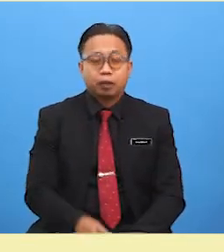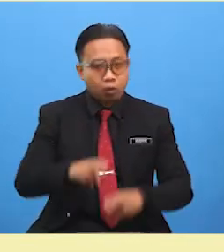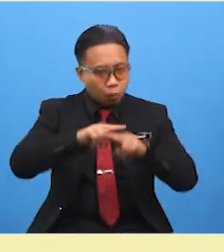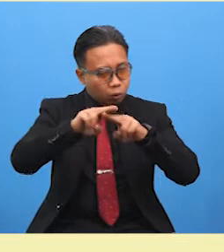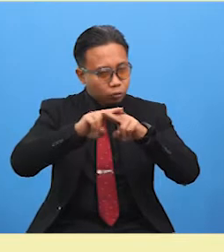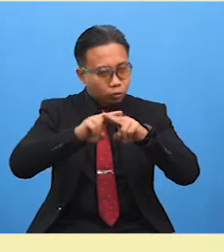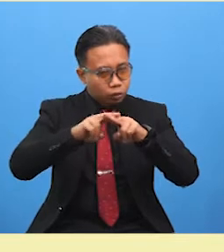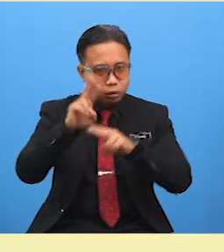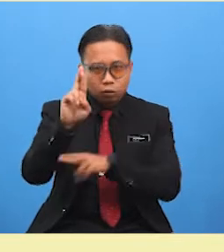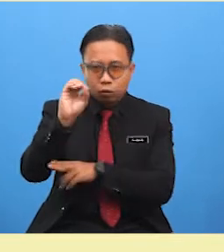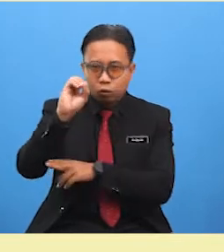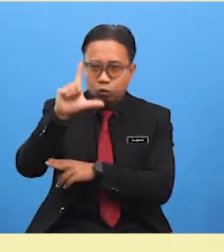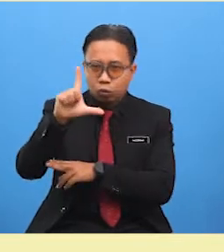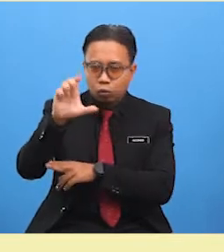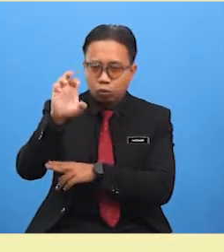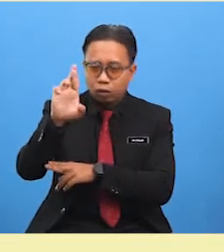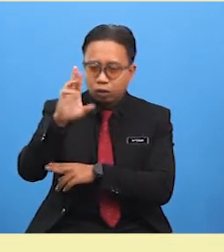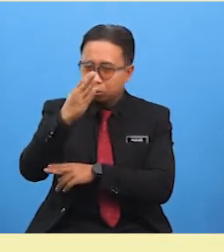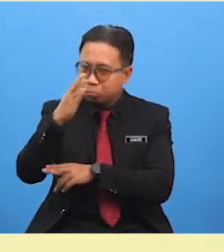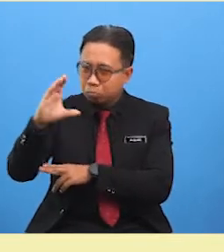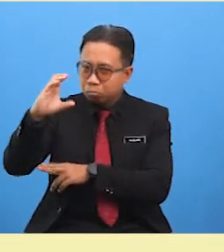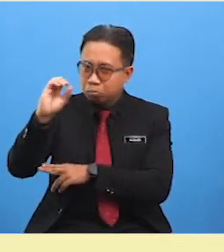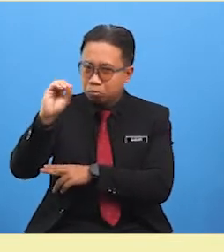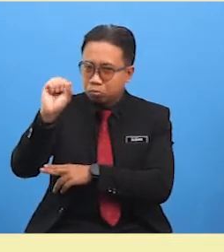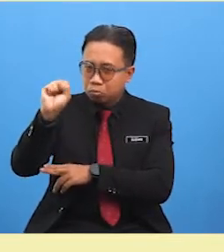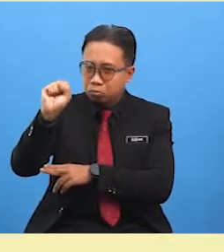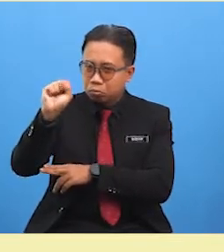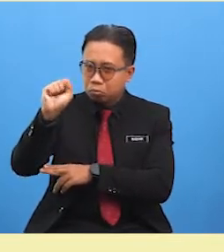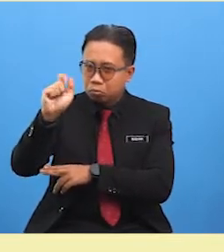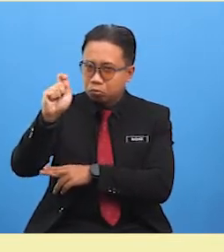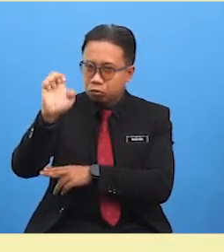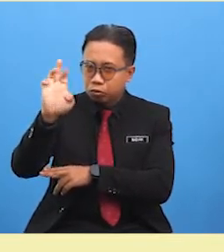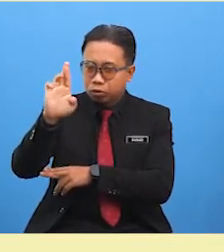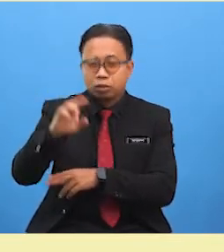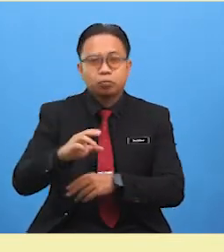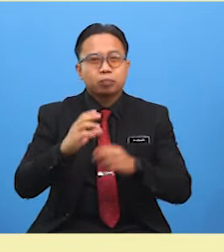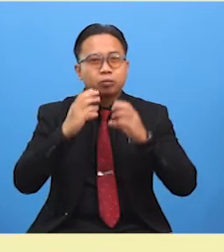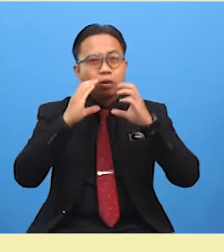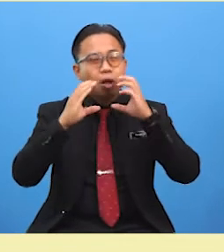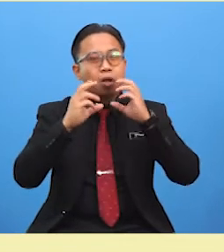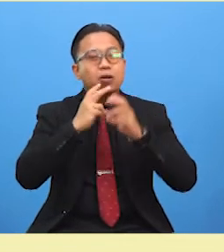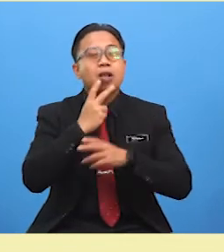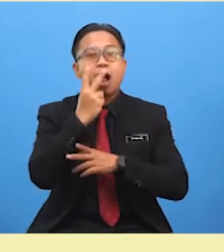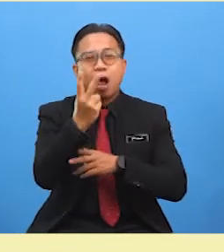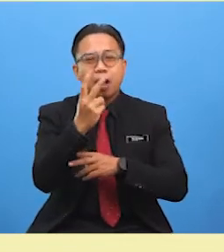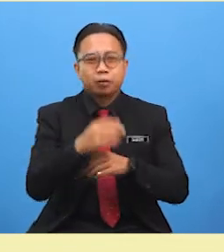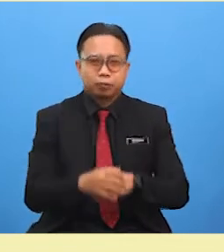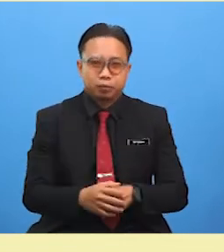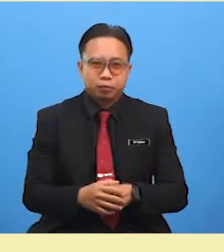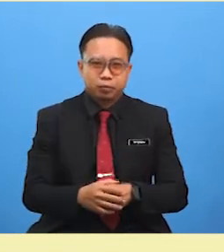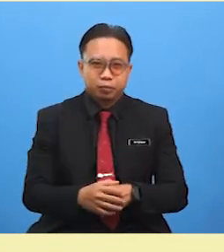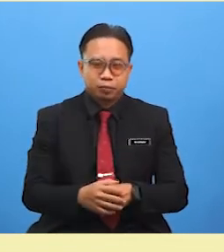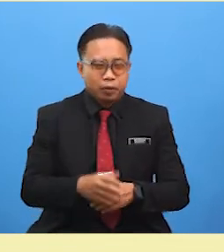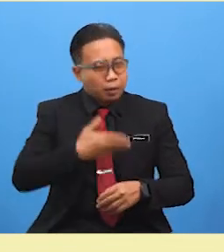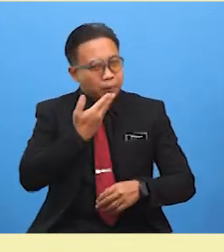rides. An exciting roller coaster ride will make you go wow, and it makes you scream because it makes you feel really, really